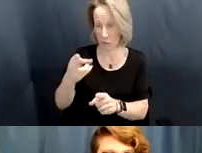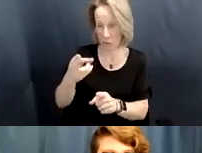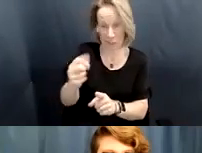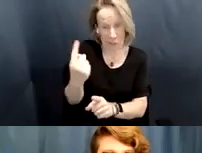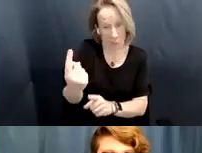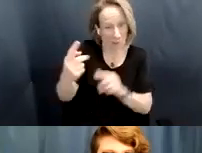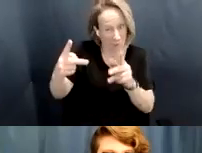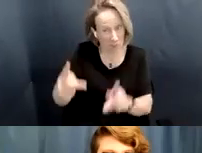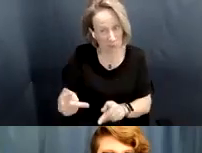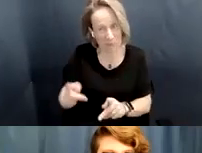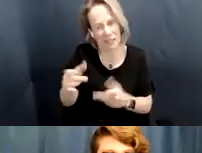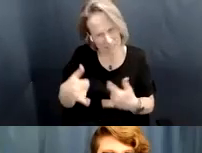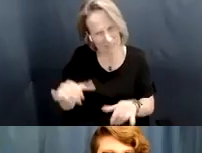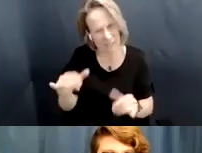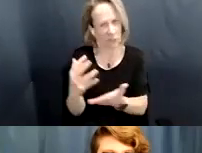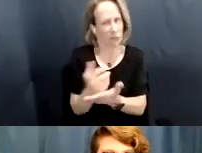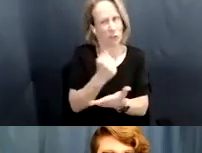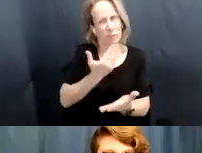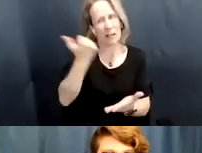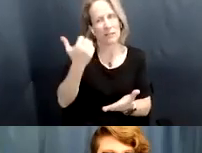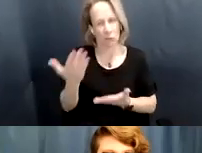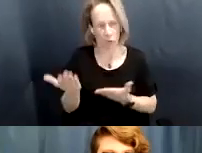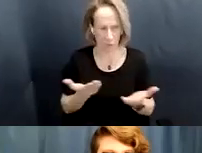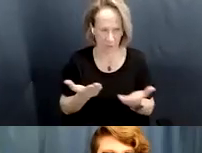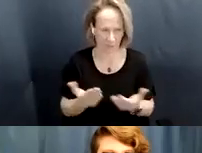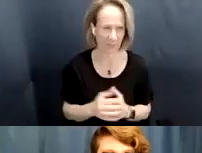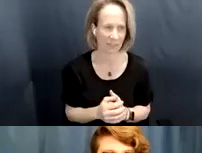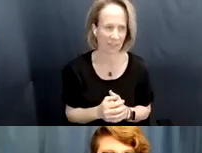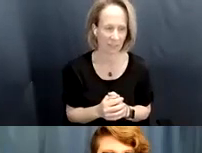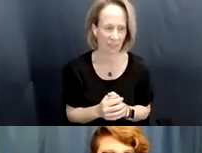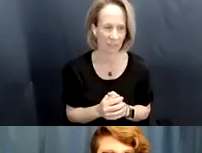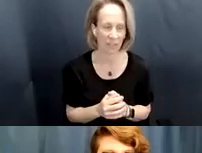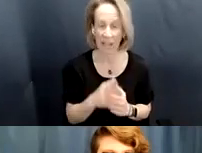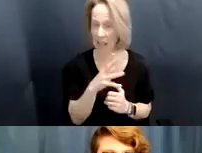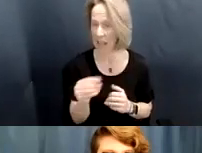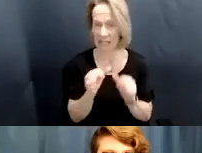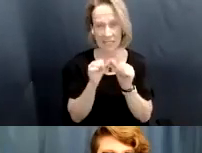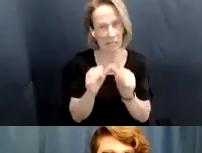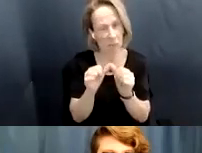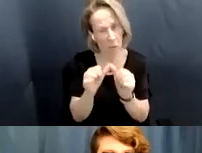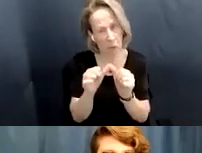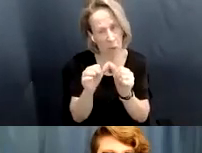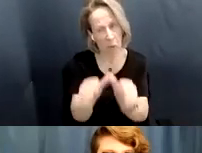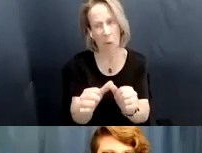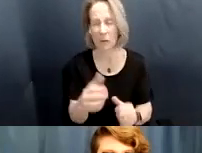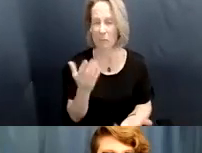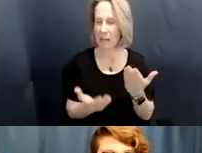deserve the best services. And just keep it going. It can be frustrating, it can